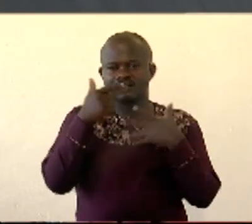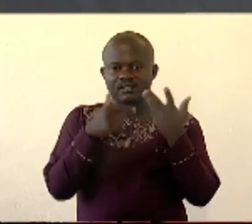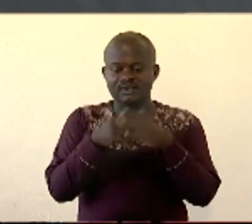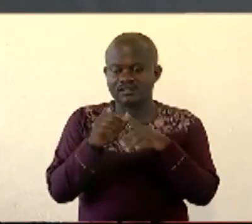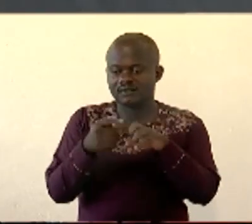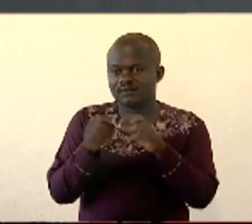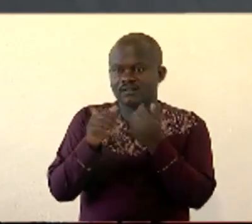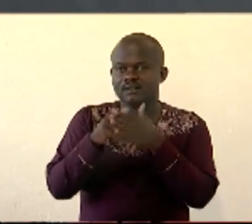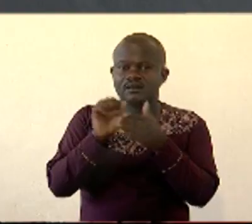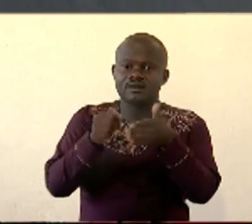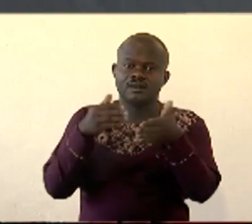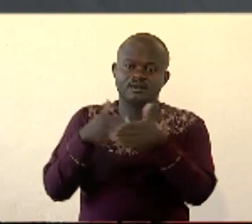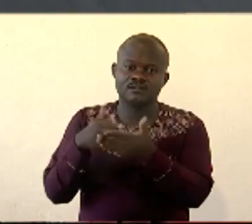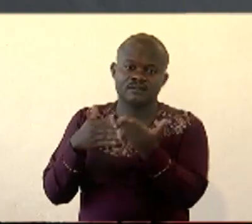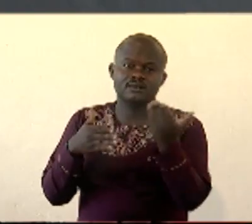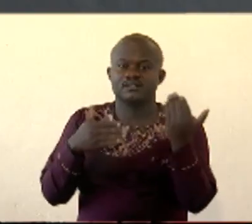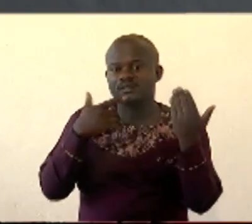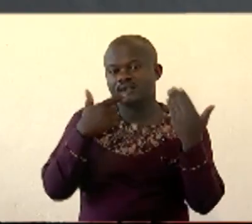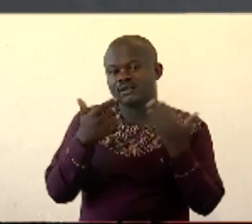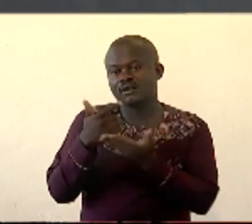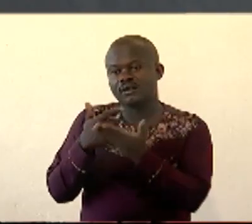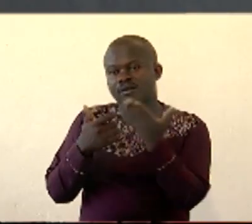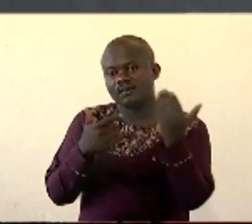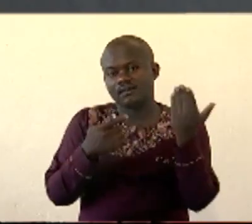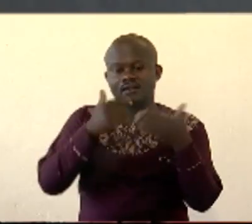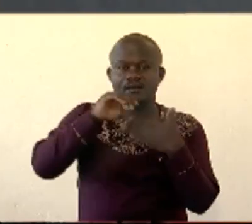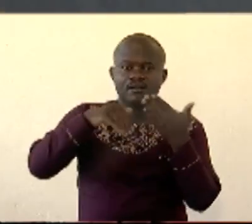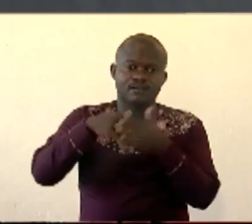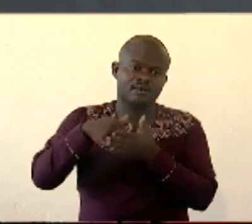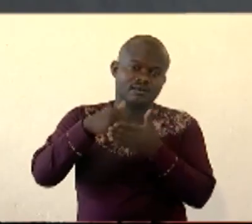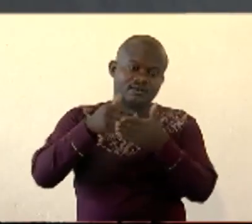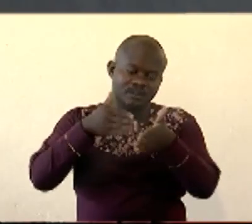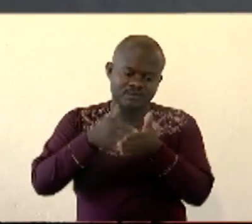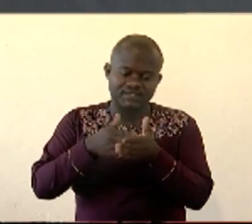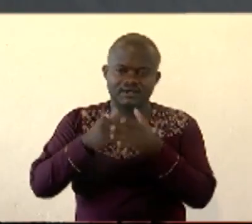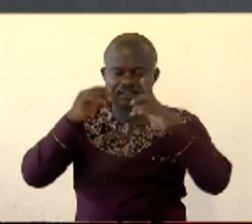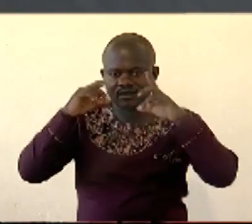variables that can limit the rate of photosynthesis are referred to as limiting factors.